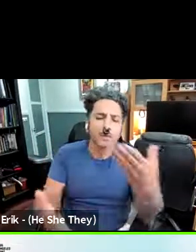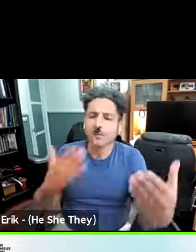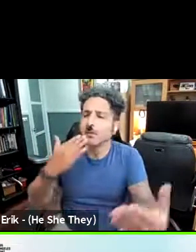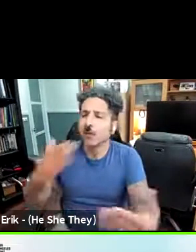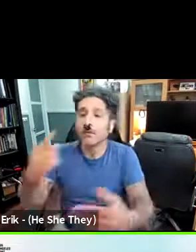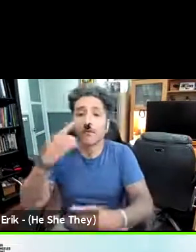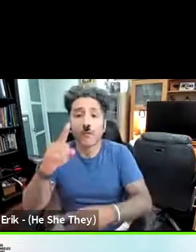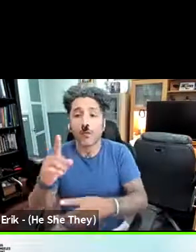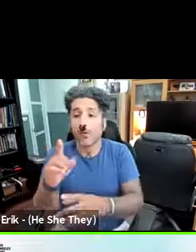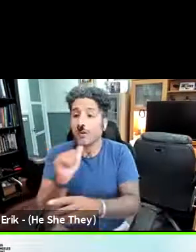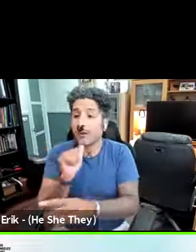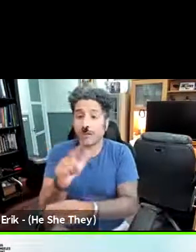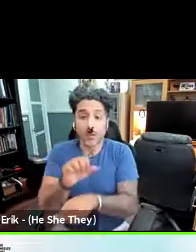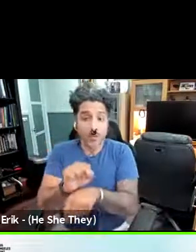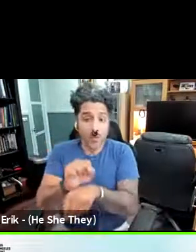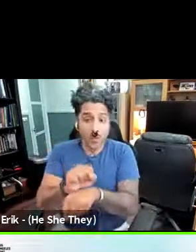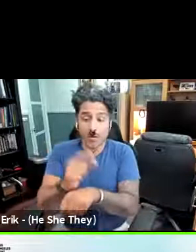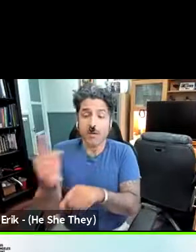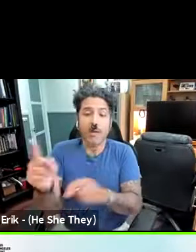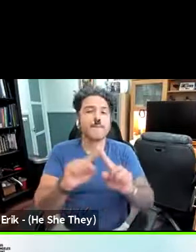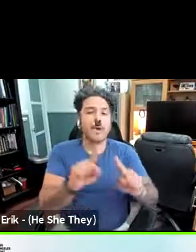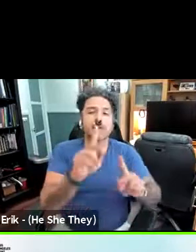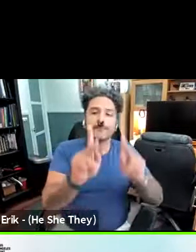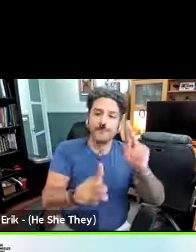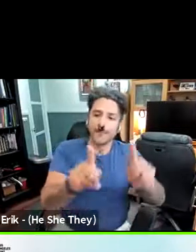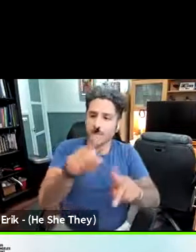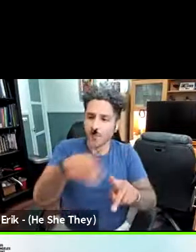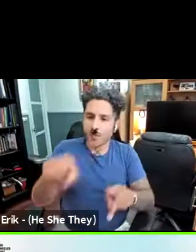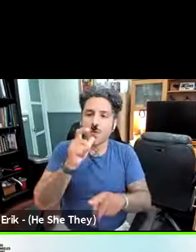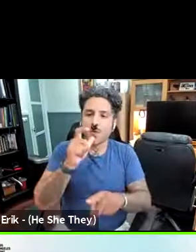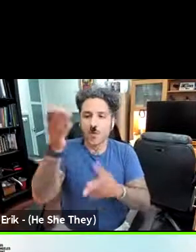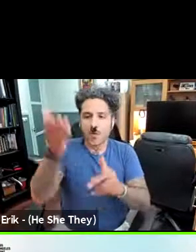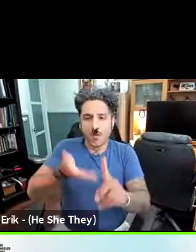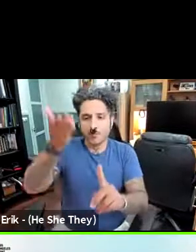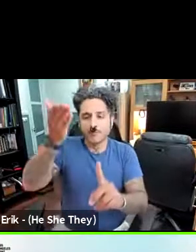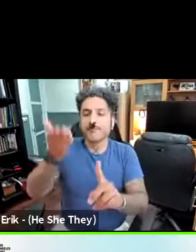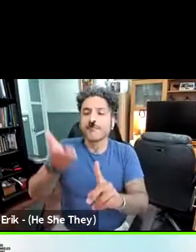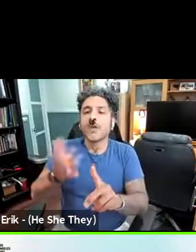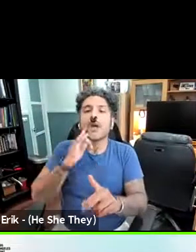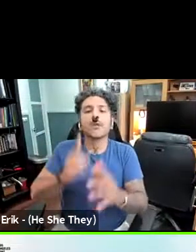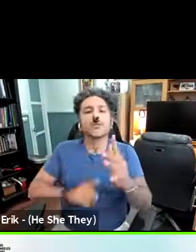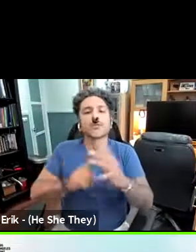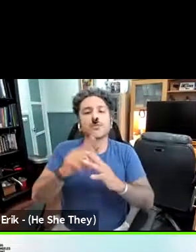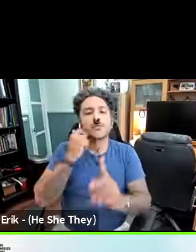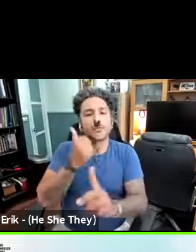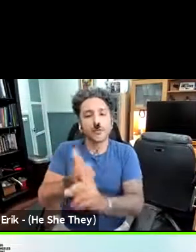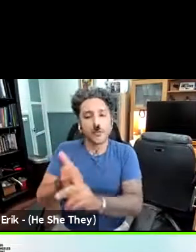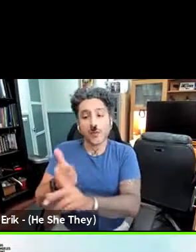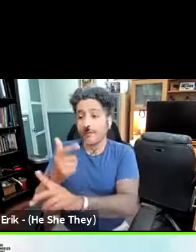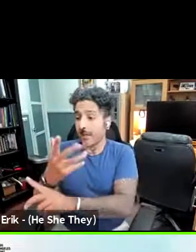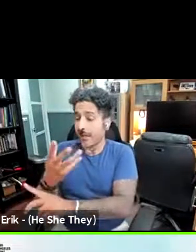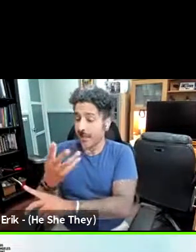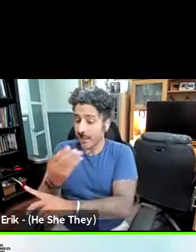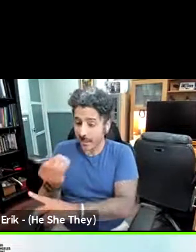and, you know, how you show up for our community, how you show up for yourselves, and how all of you have shown up for me as